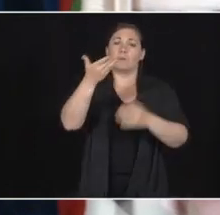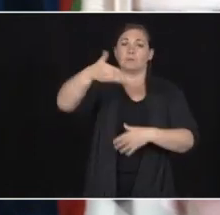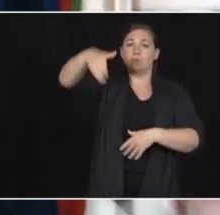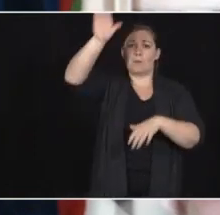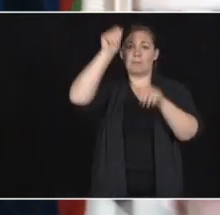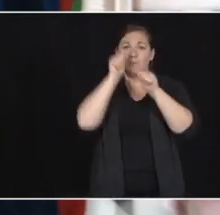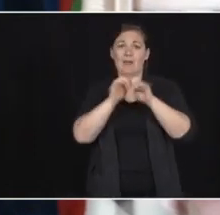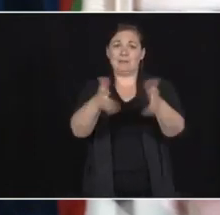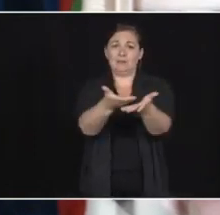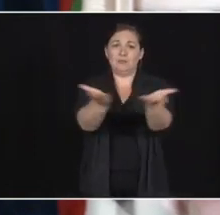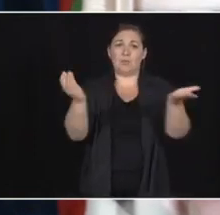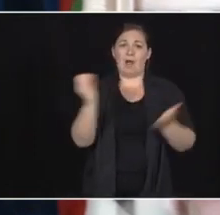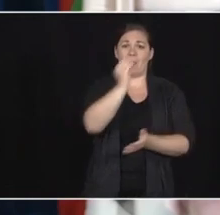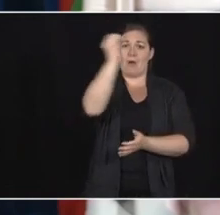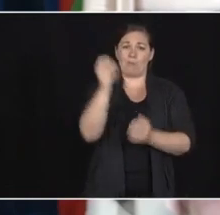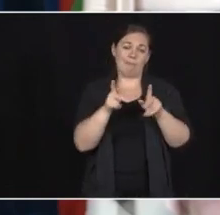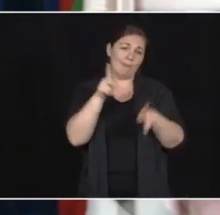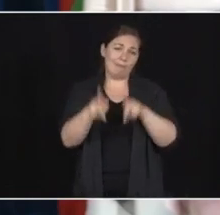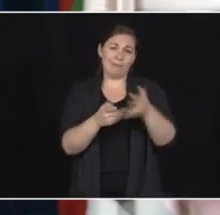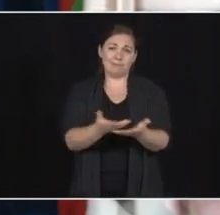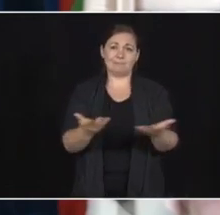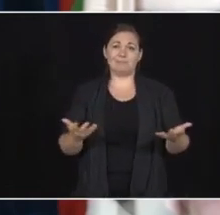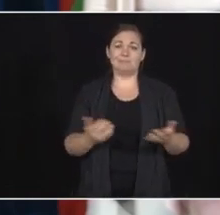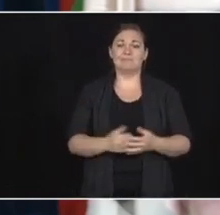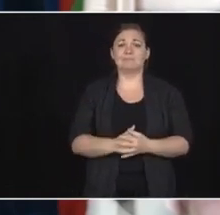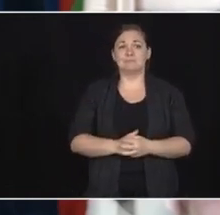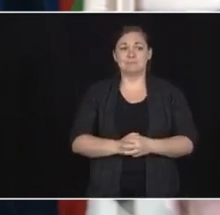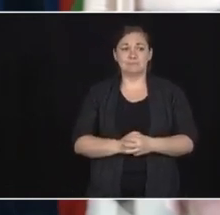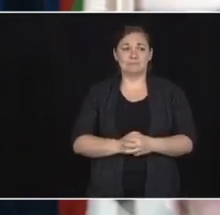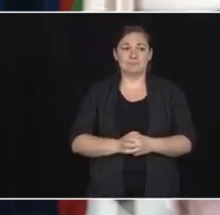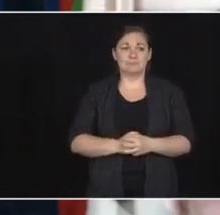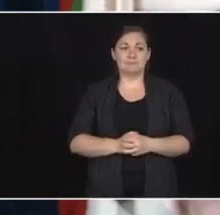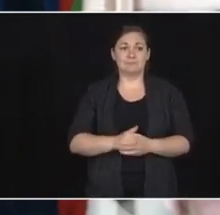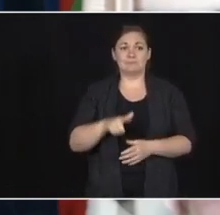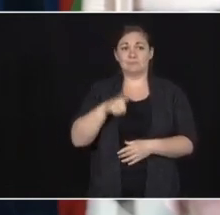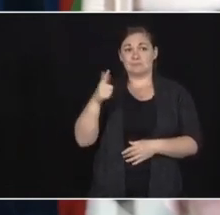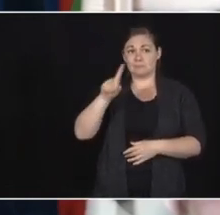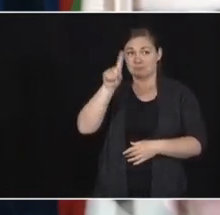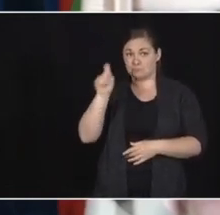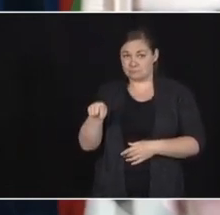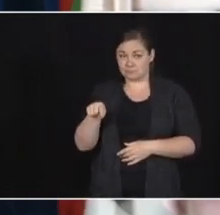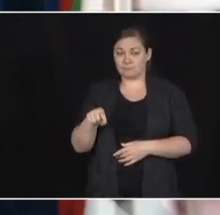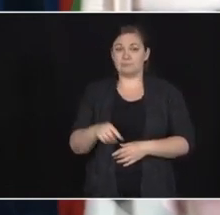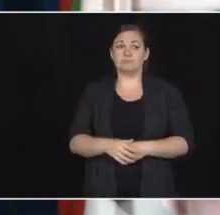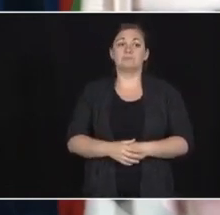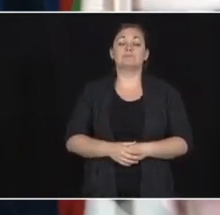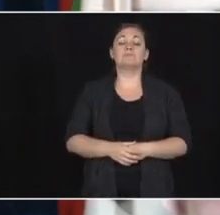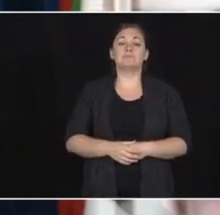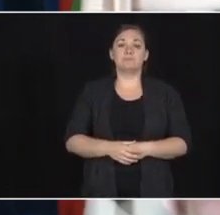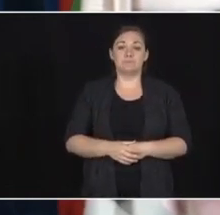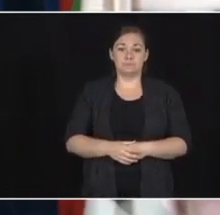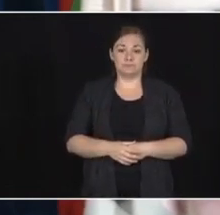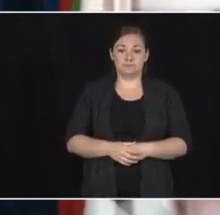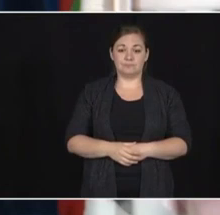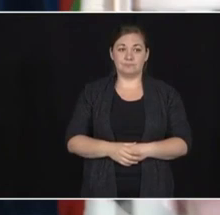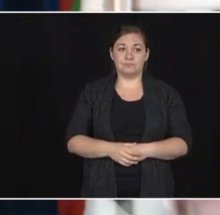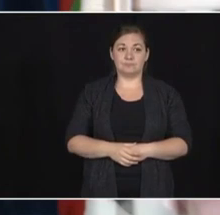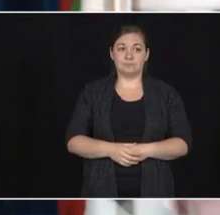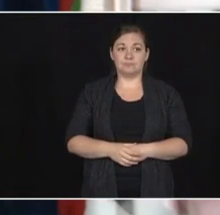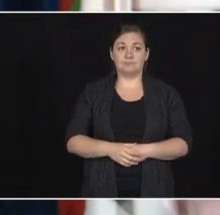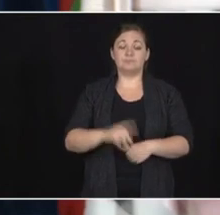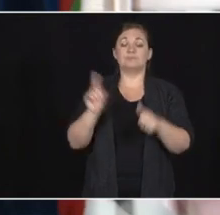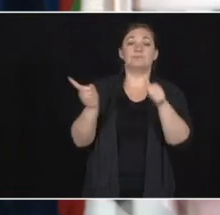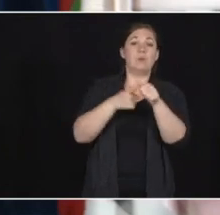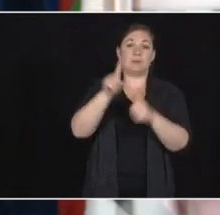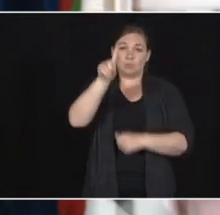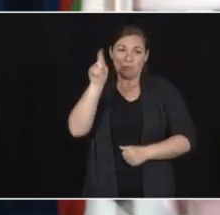Ontario. We'll go to the phone line for questions. Just a reminder, one question, one follow-up. First question. First